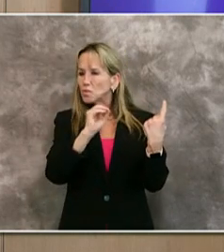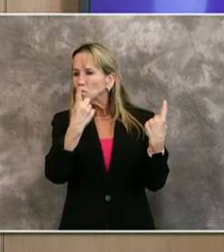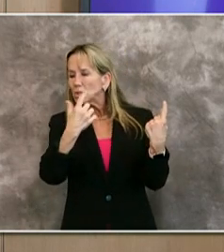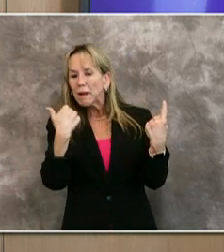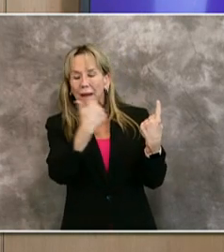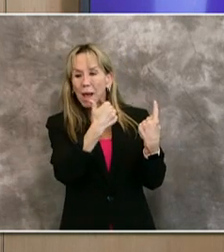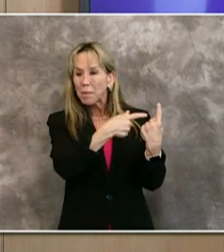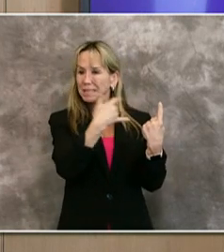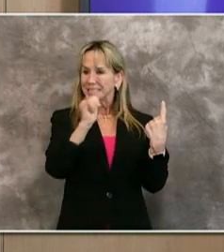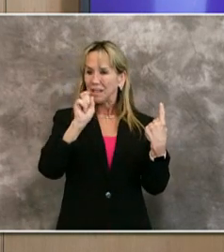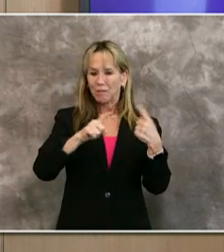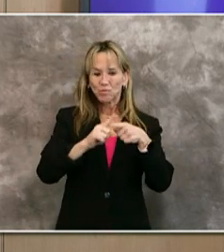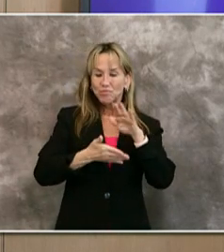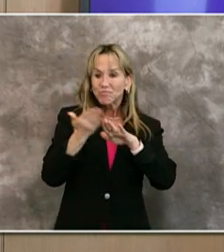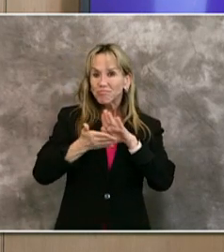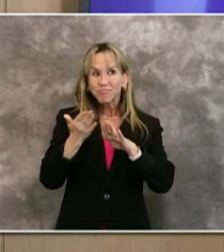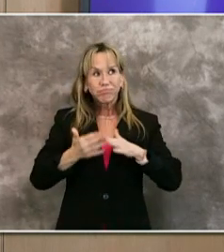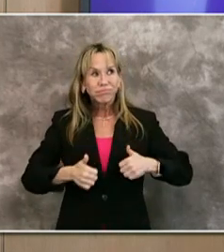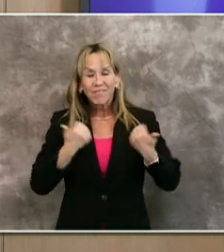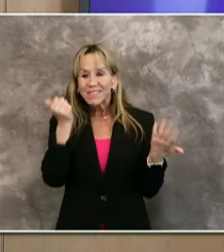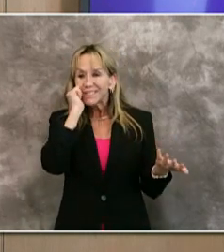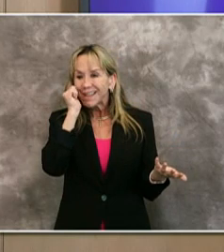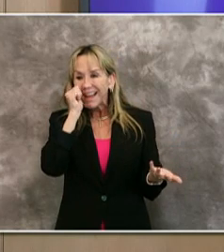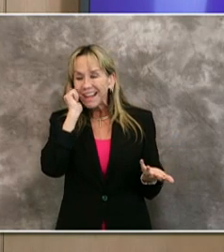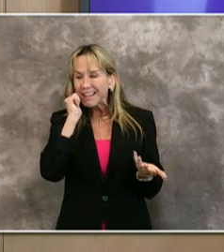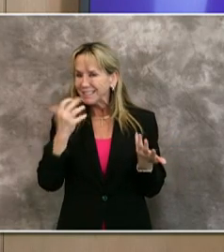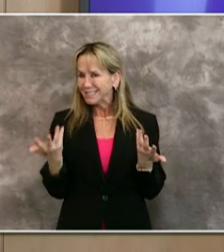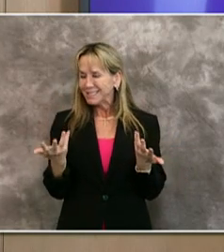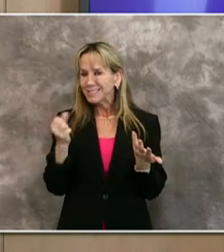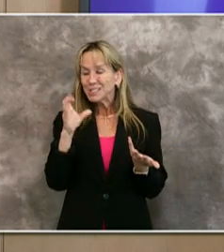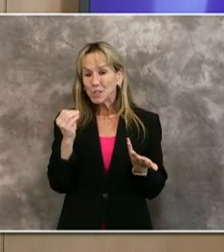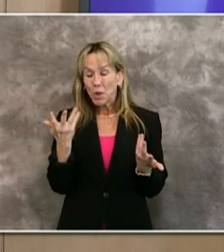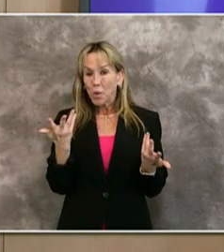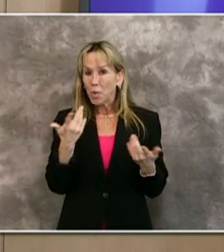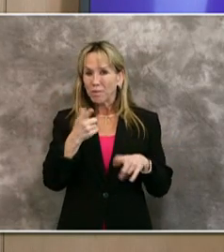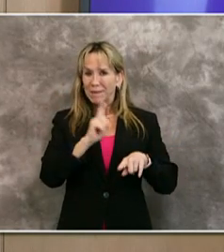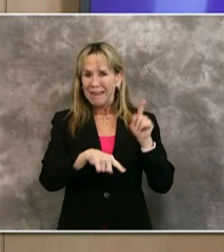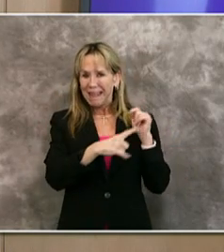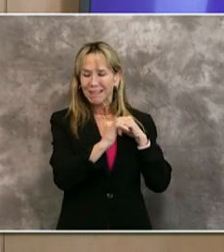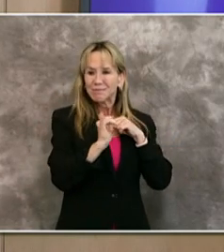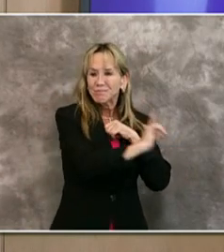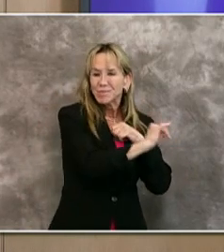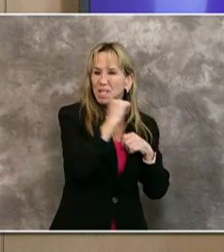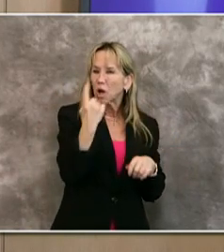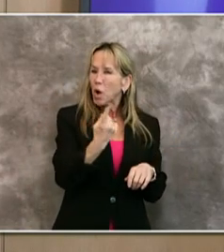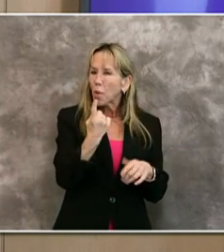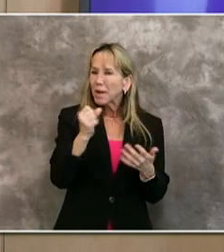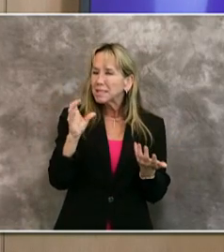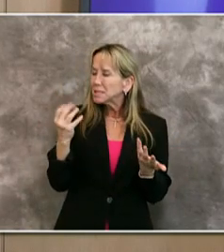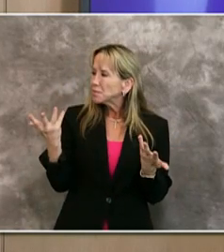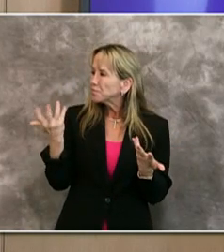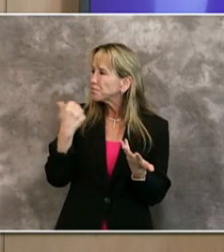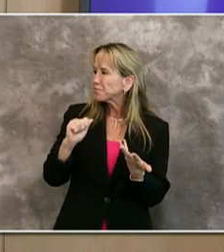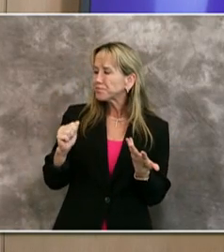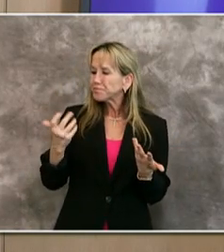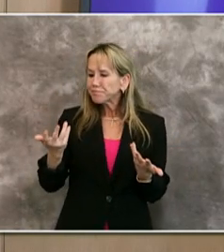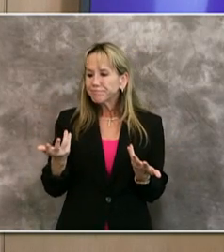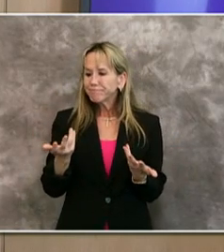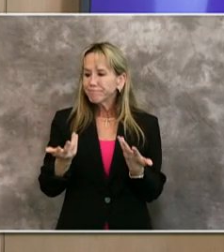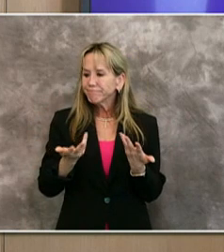daily tasks and just life until we know more about this virus and there might be a vaccine or any type